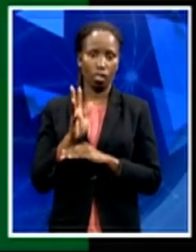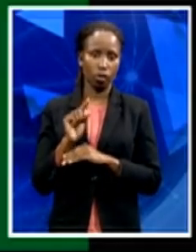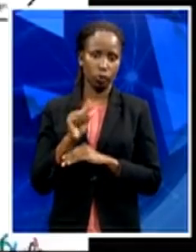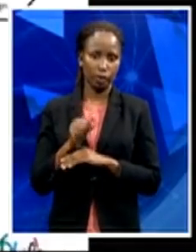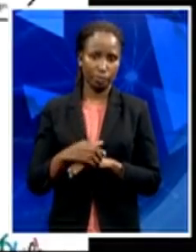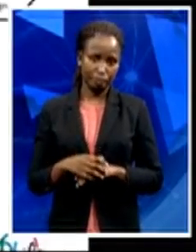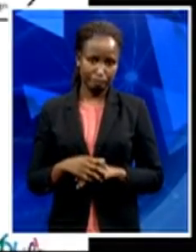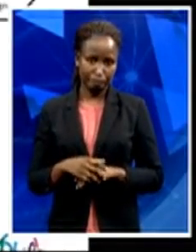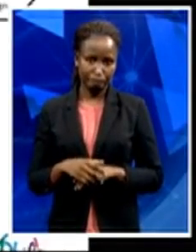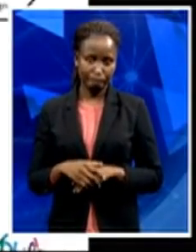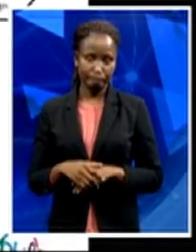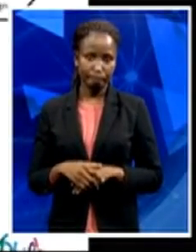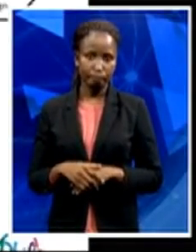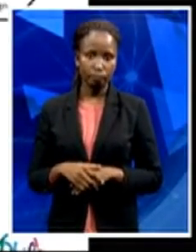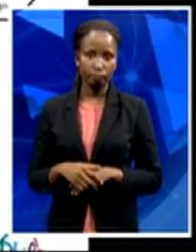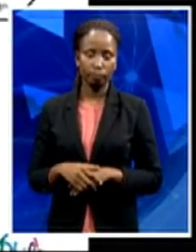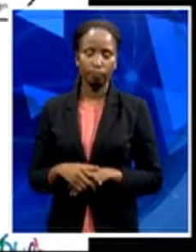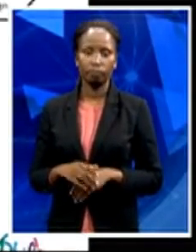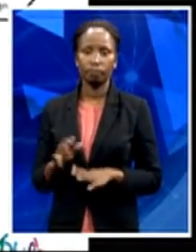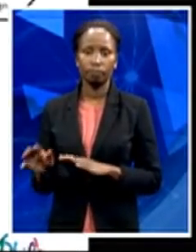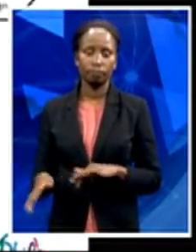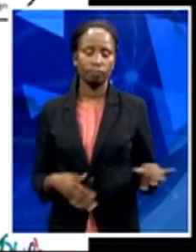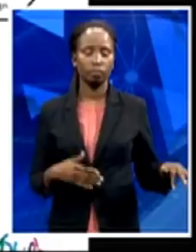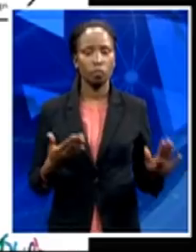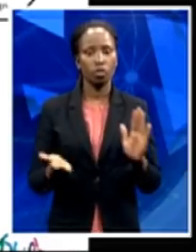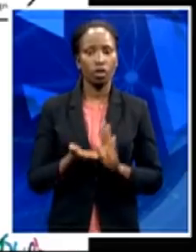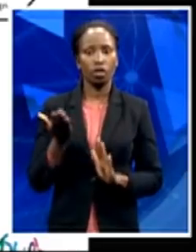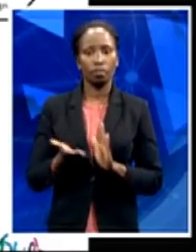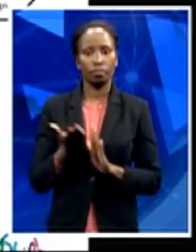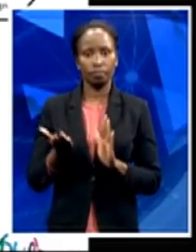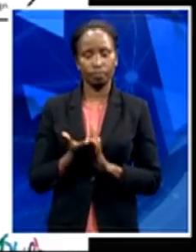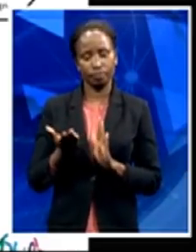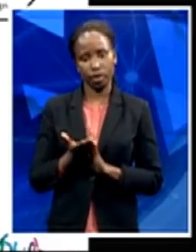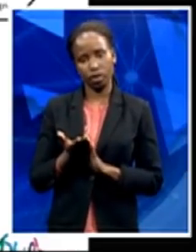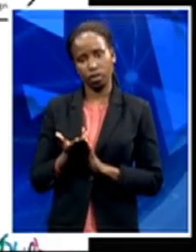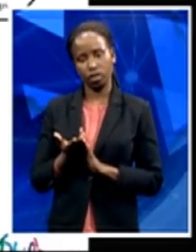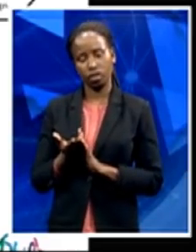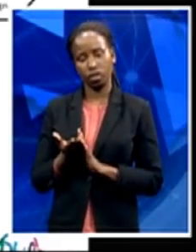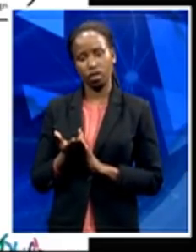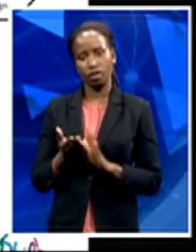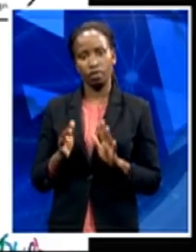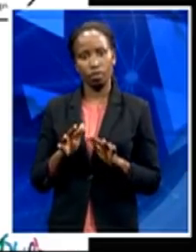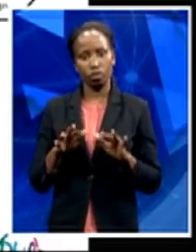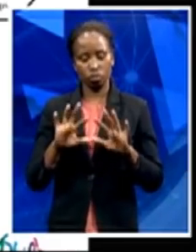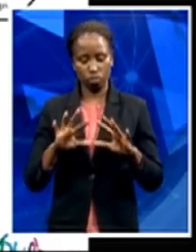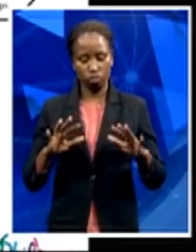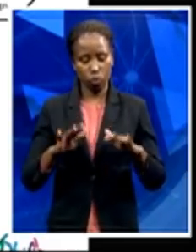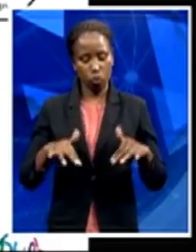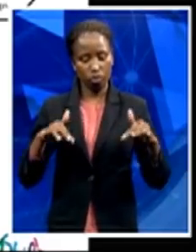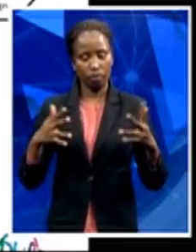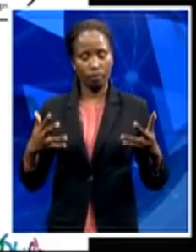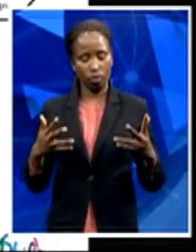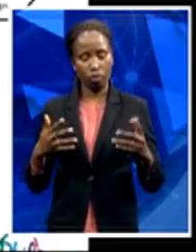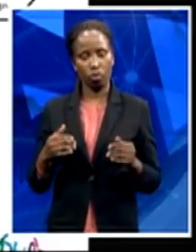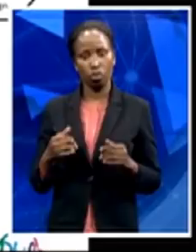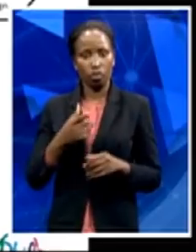Then we want to update the portfolio committee on the vaccination. We remind the portfolio committee of where we are